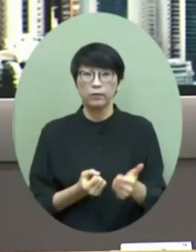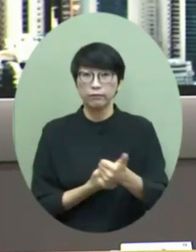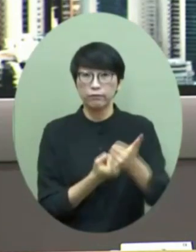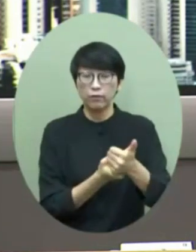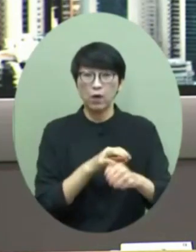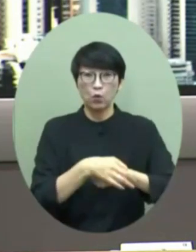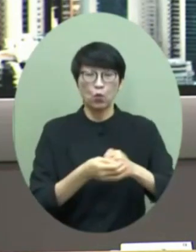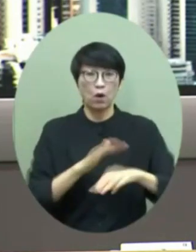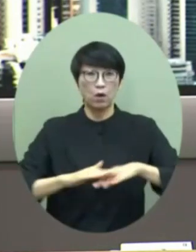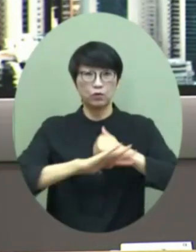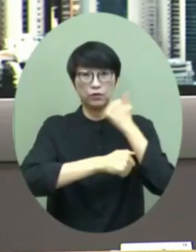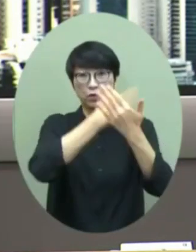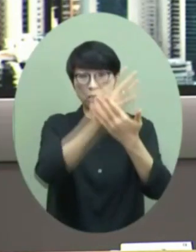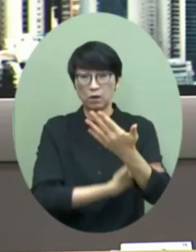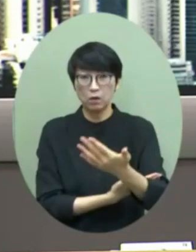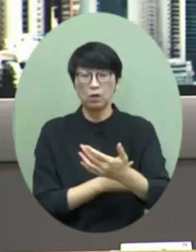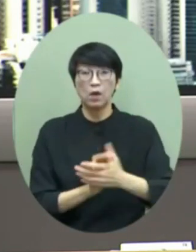And the second point is that